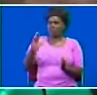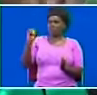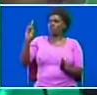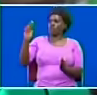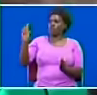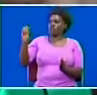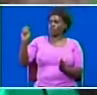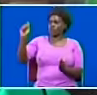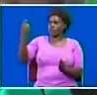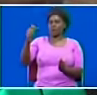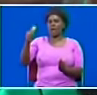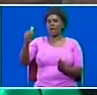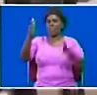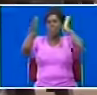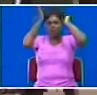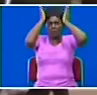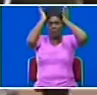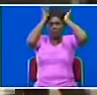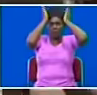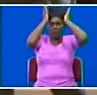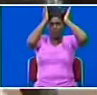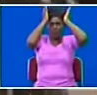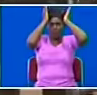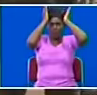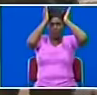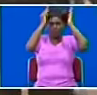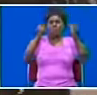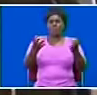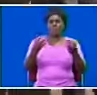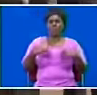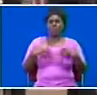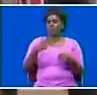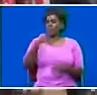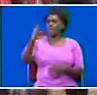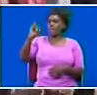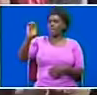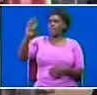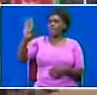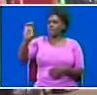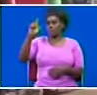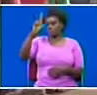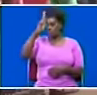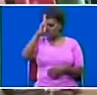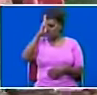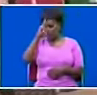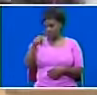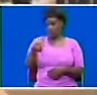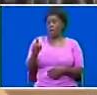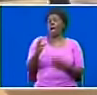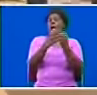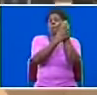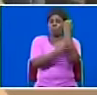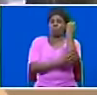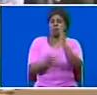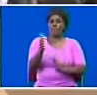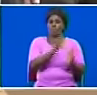hao wengine ni punda bwana. Wacha tusiende maneno mengine. Many residents accused the IEBC and the police of poor planning, considering that the